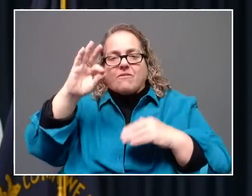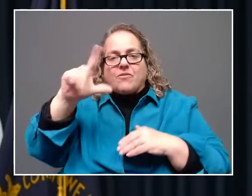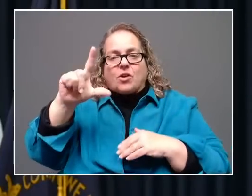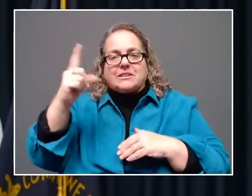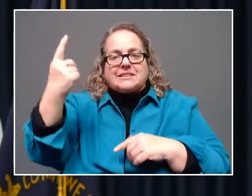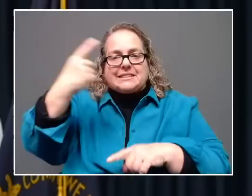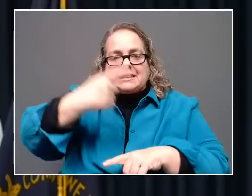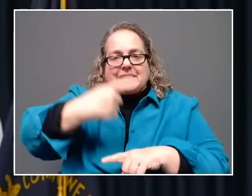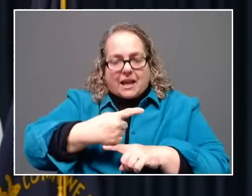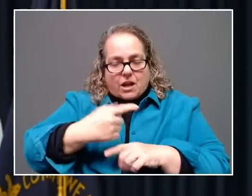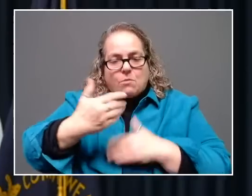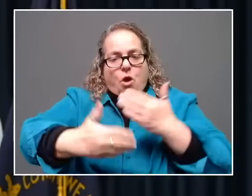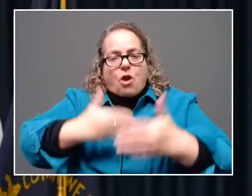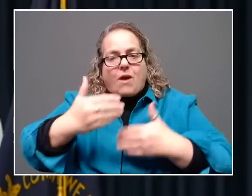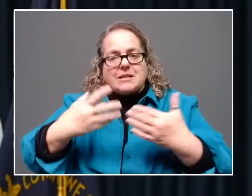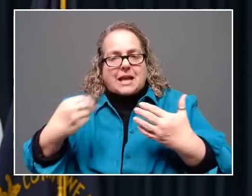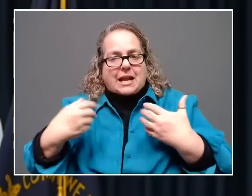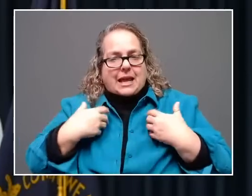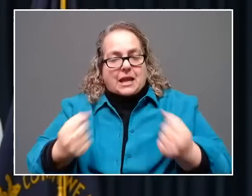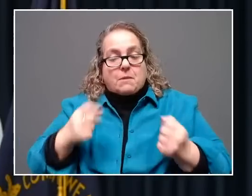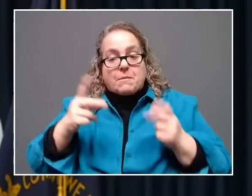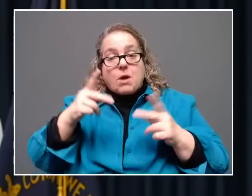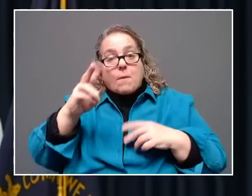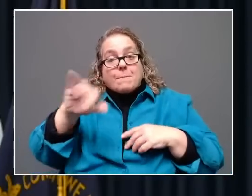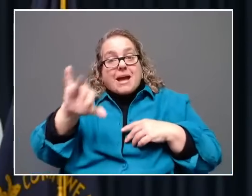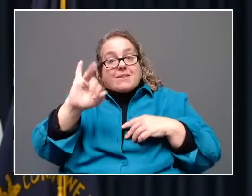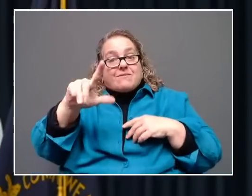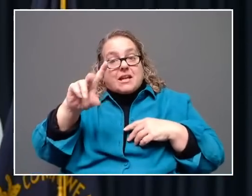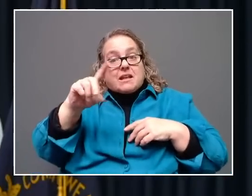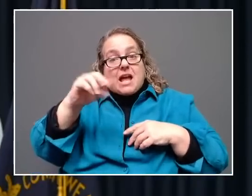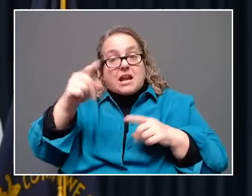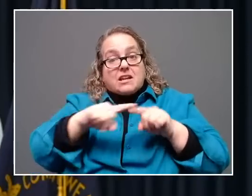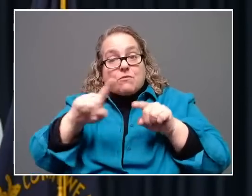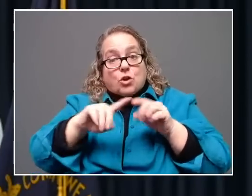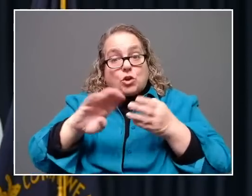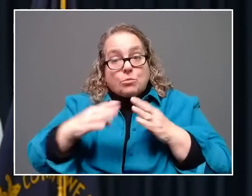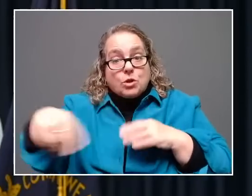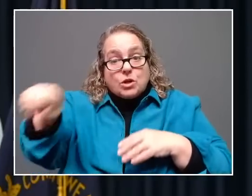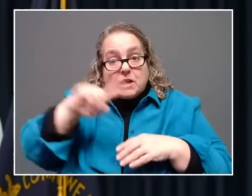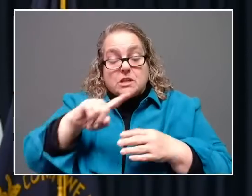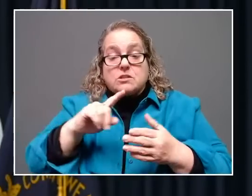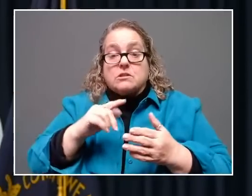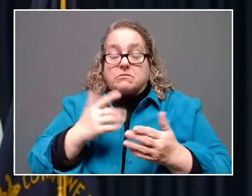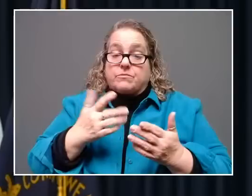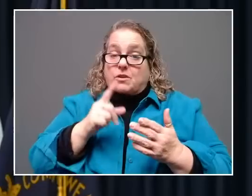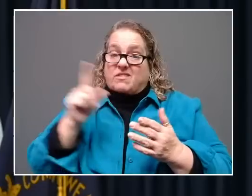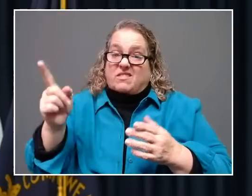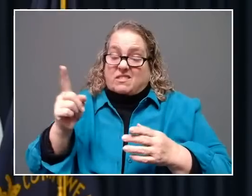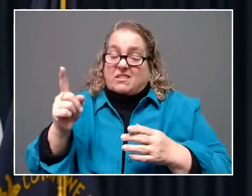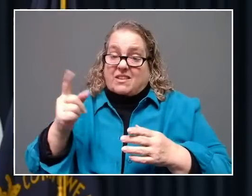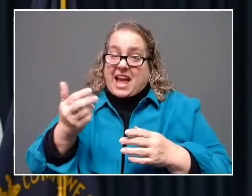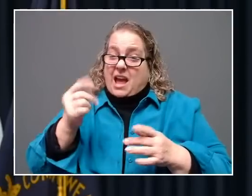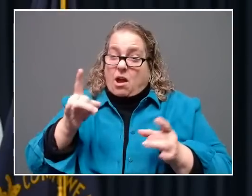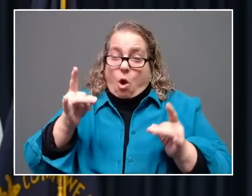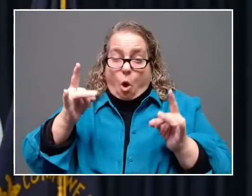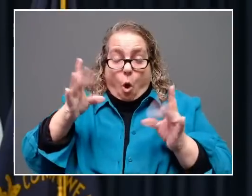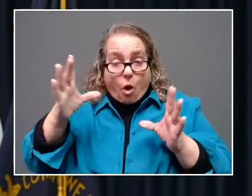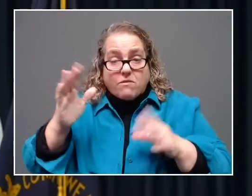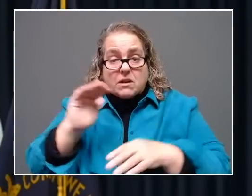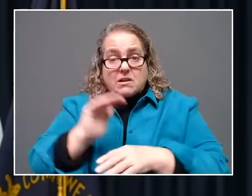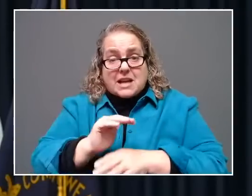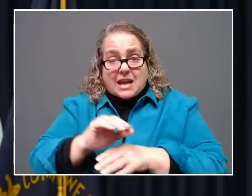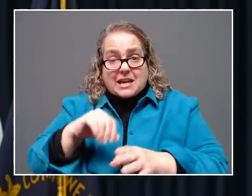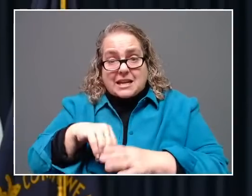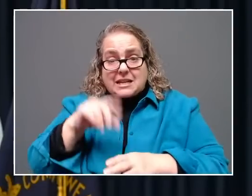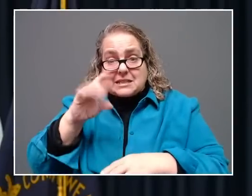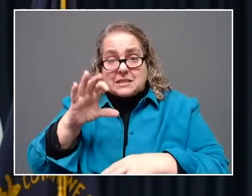people of Mayfield and several surrounding communities witnessed one of the most horrific nights in December that anyone in our state has